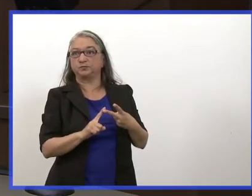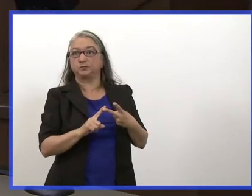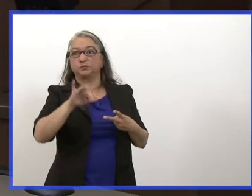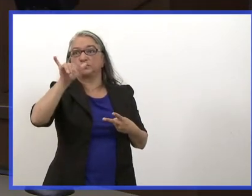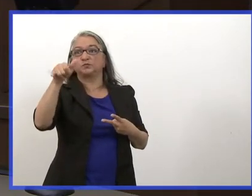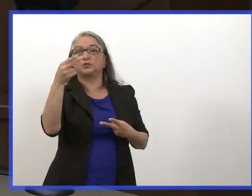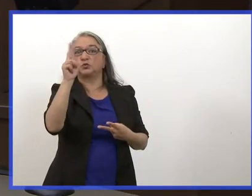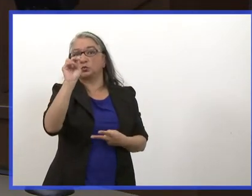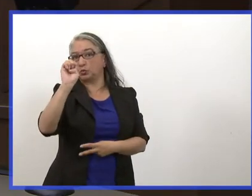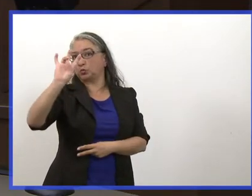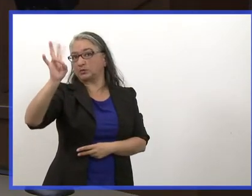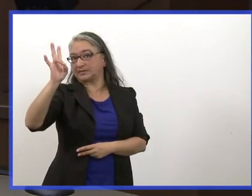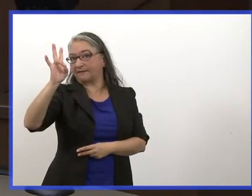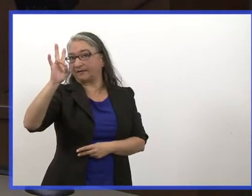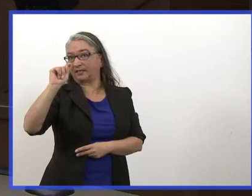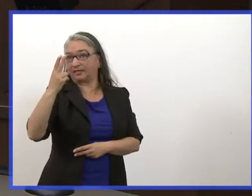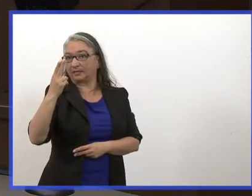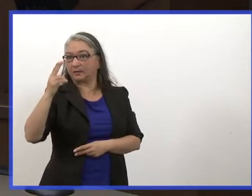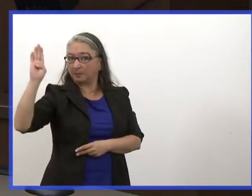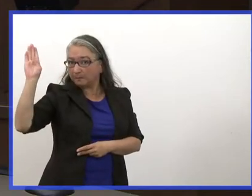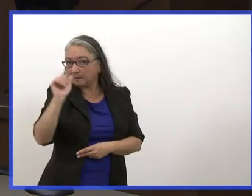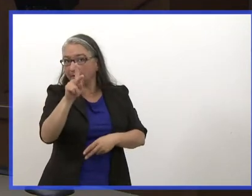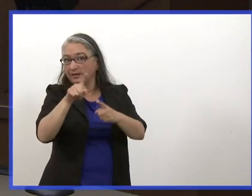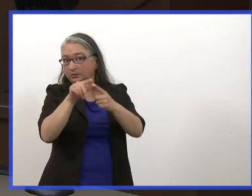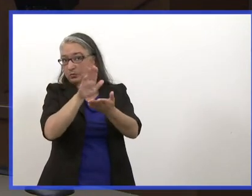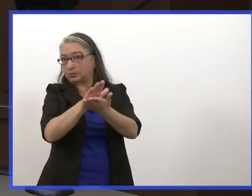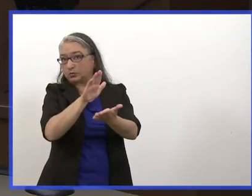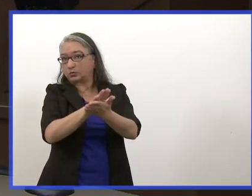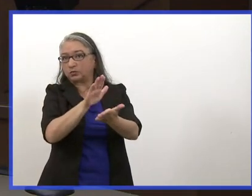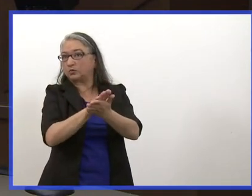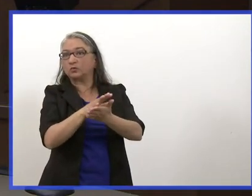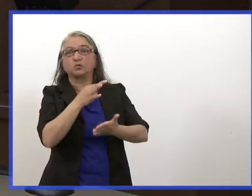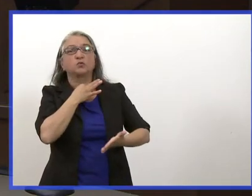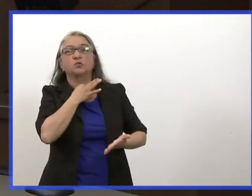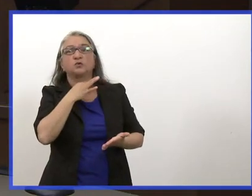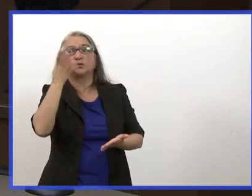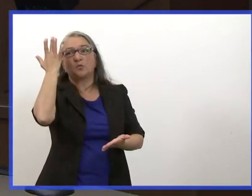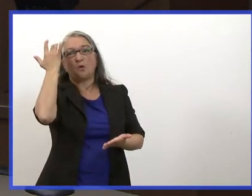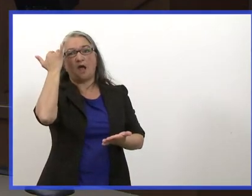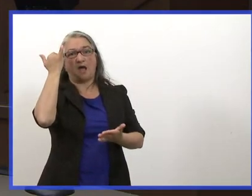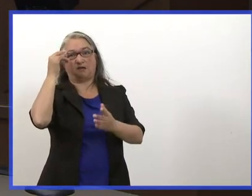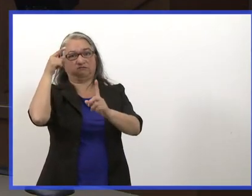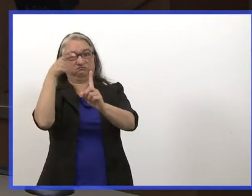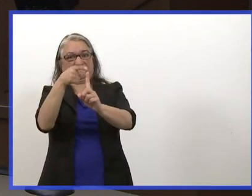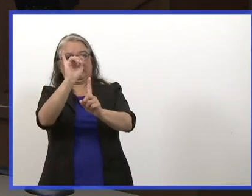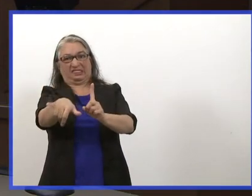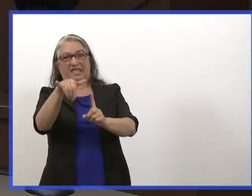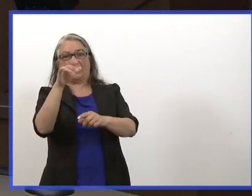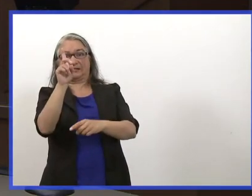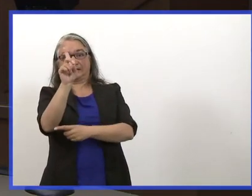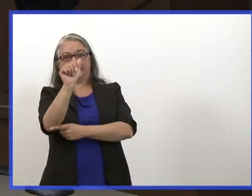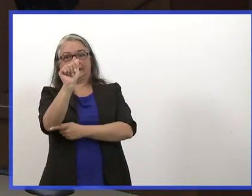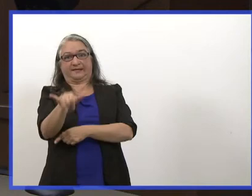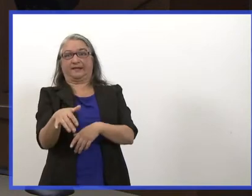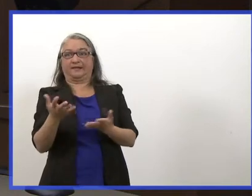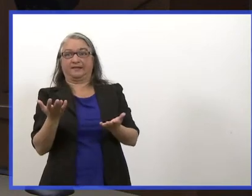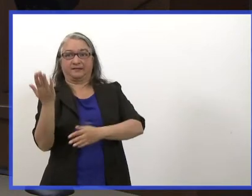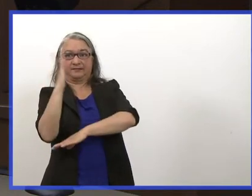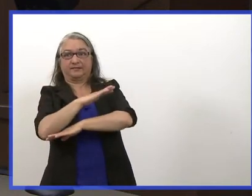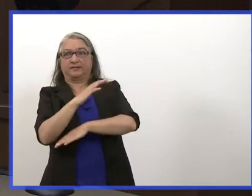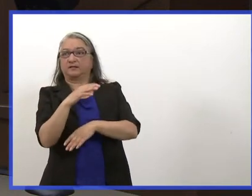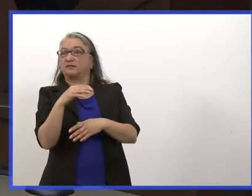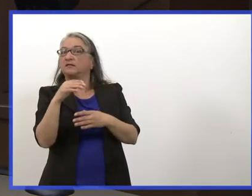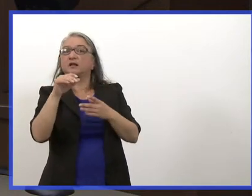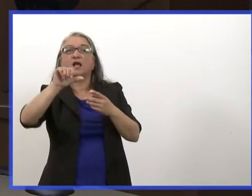regions. Why have we chosen this date, and what does this mean for schools that are outside the regions that